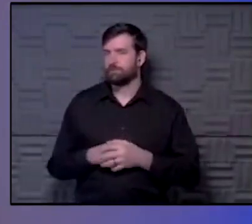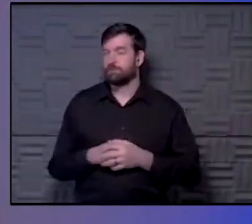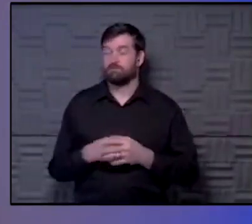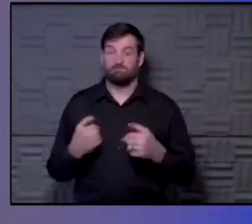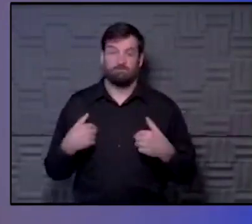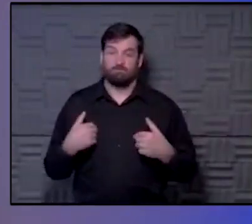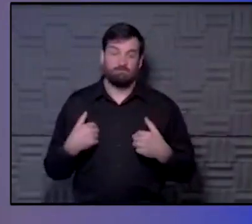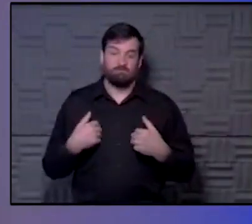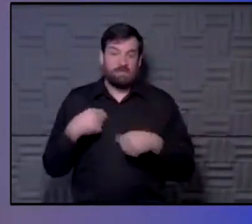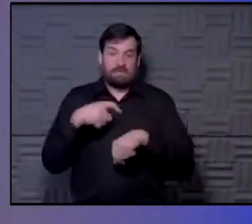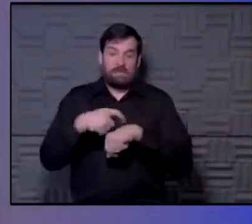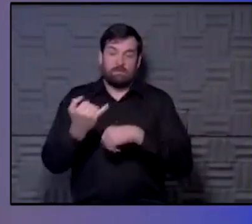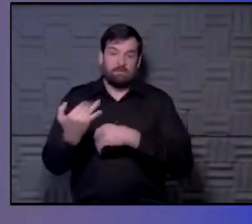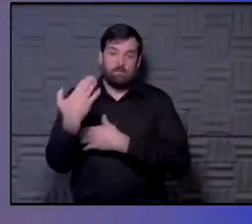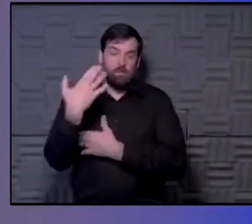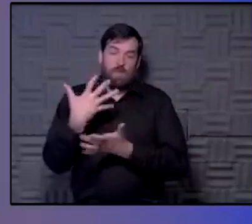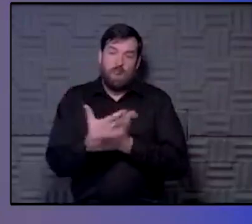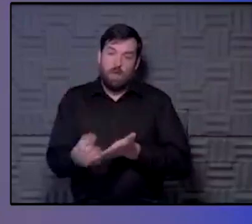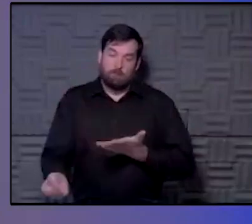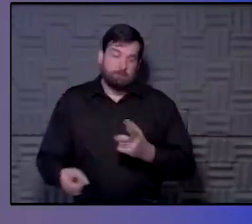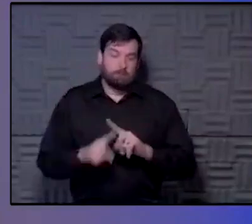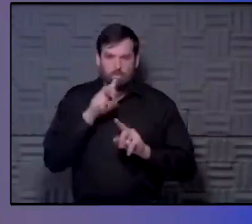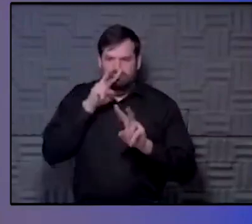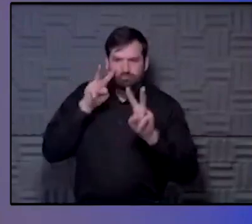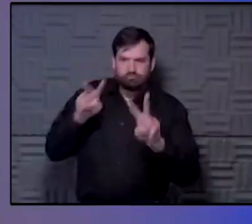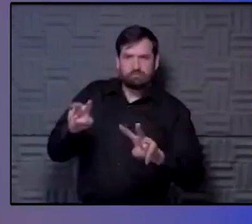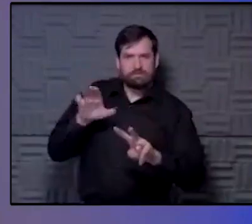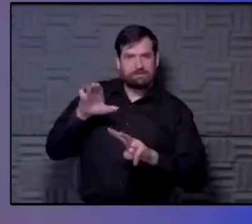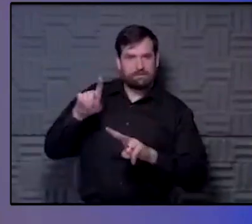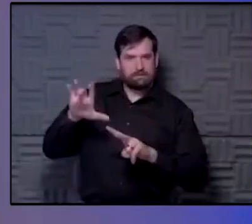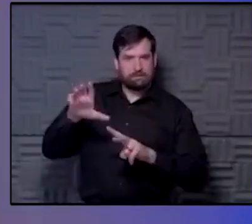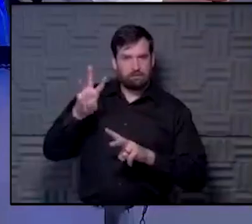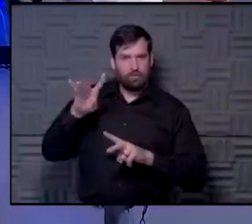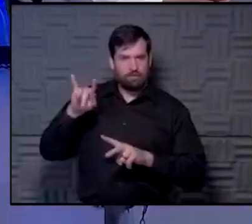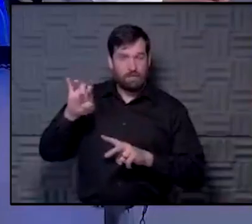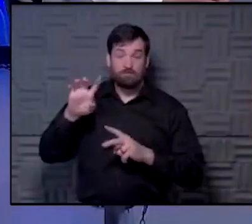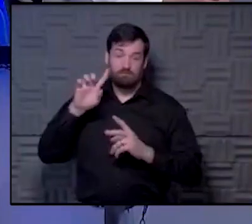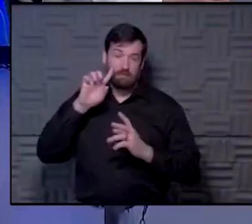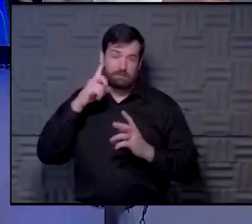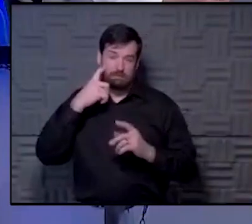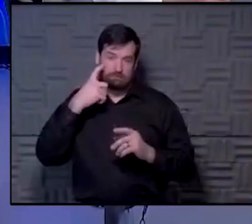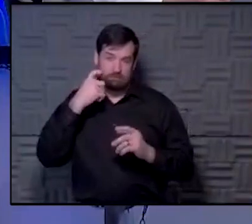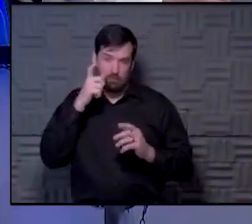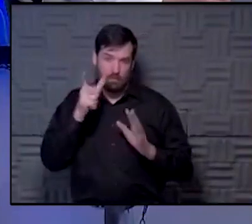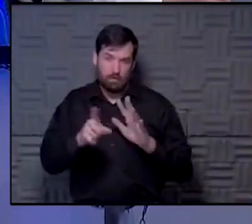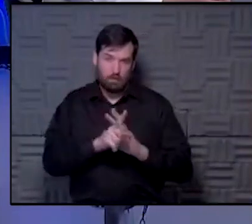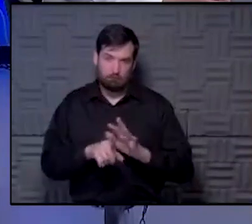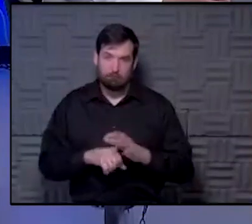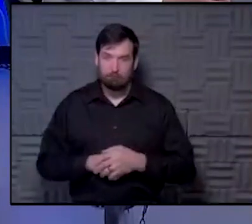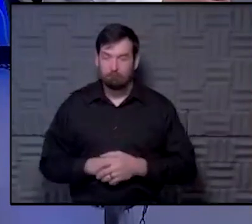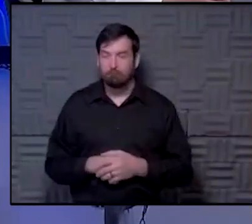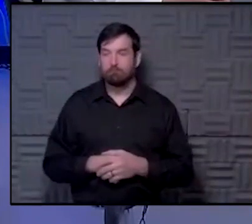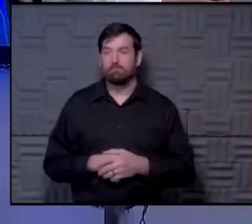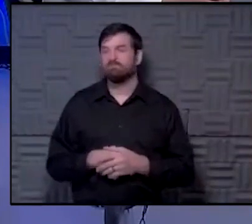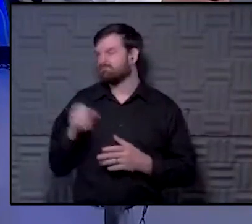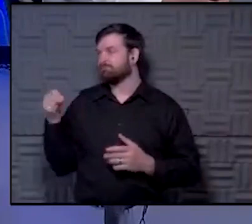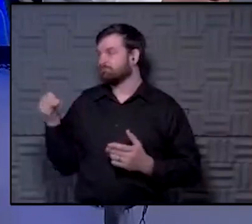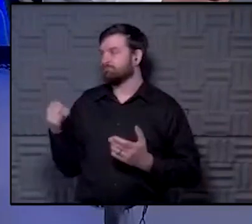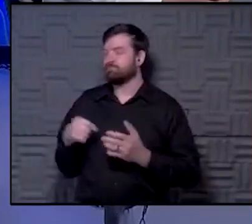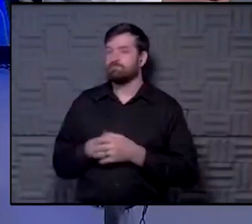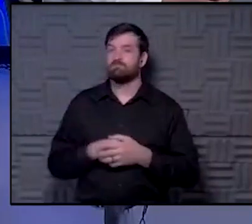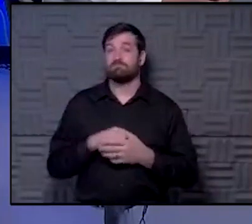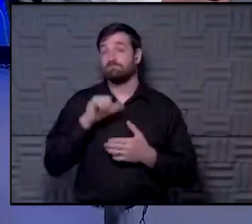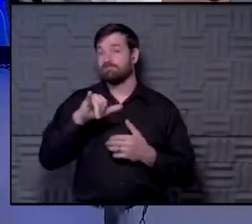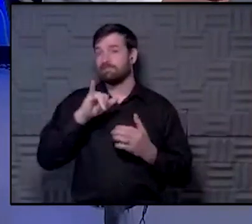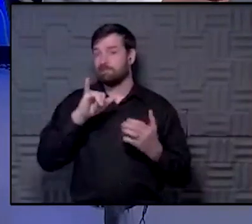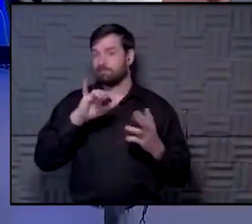ran out of time this morning. I was going to look at the CDC's website because I thought this would probably come up. So, I mean, that kind of